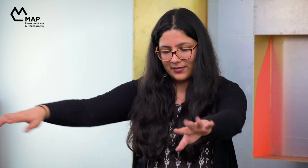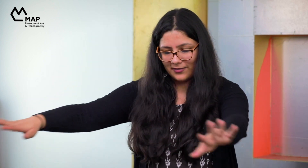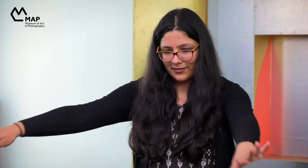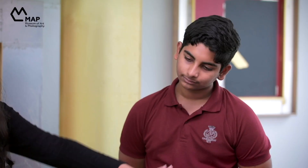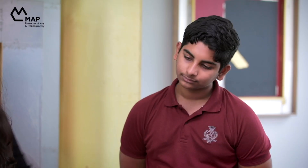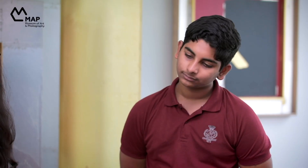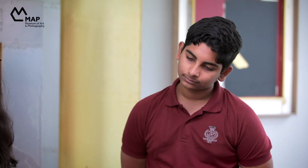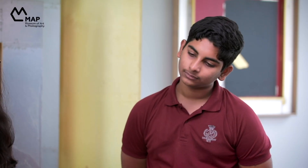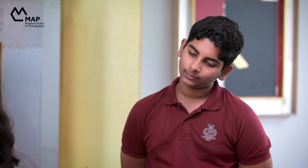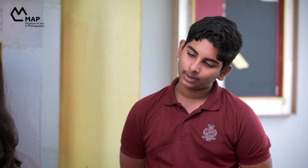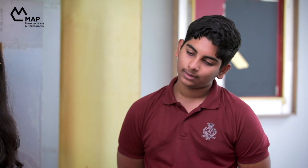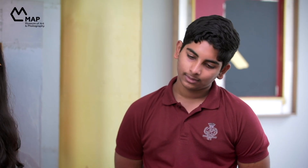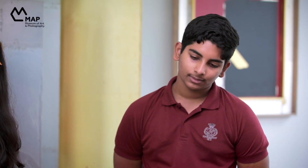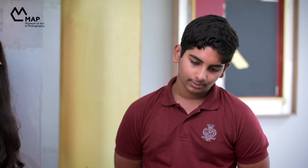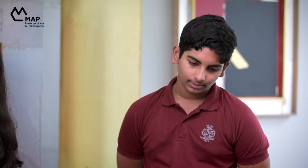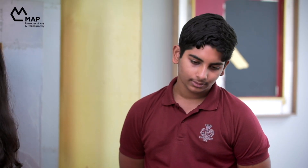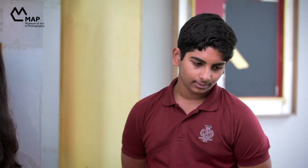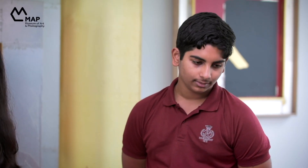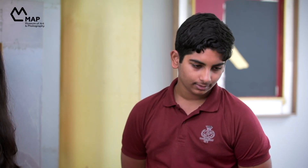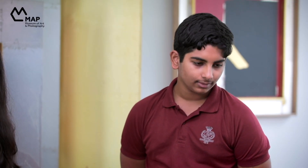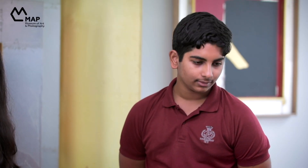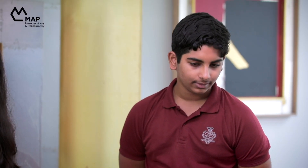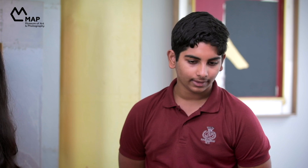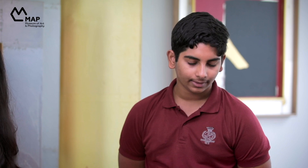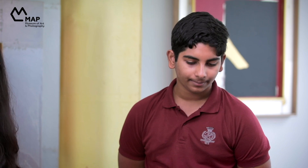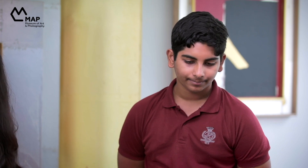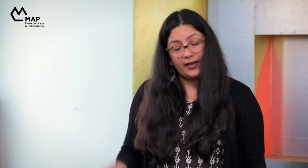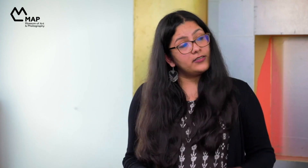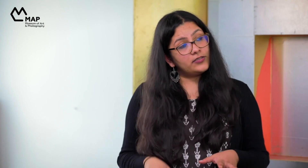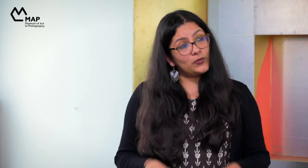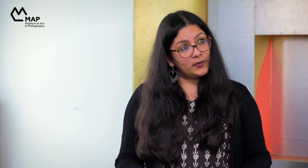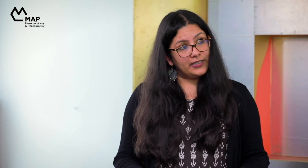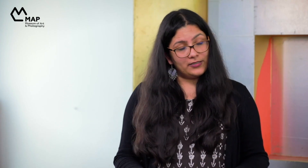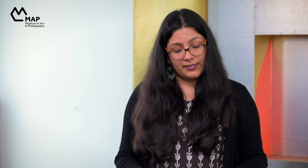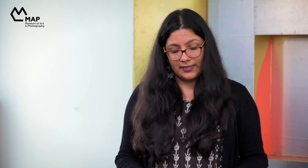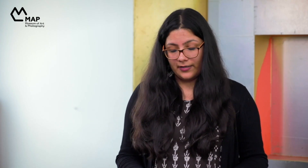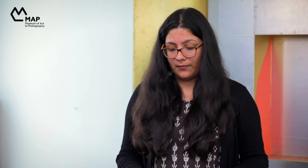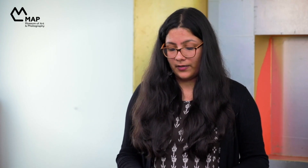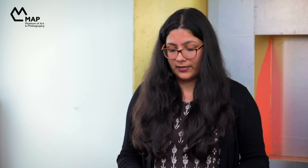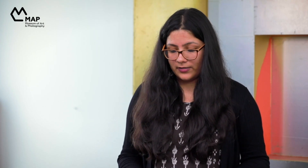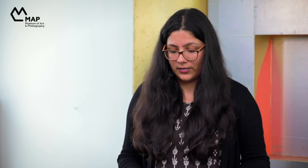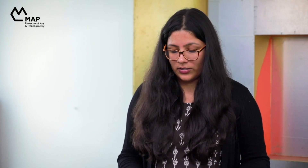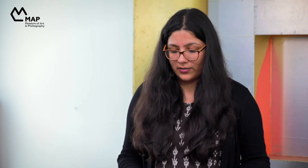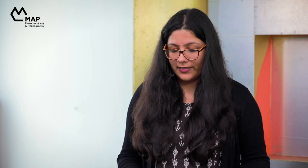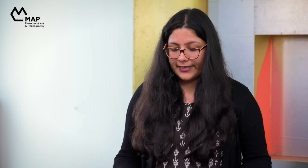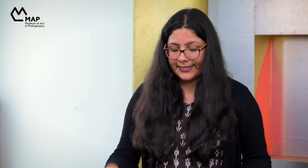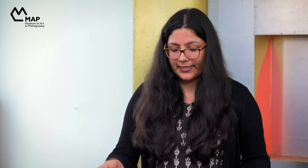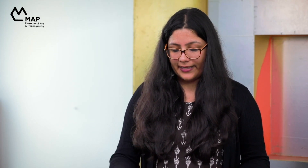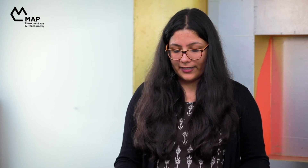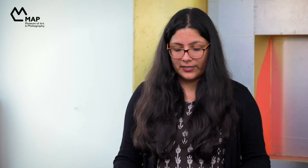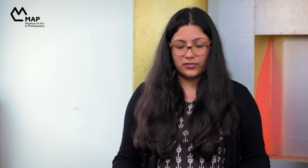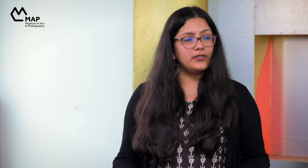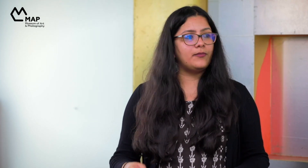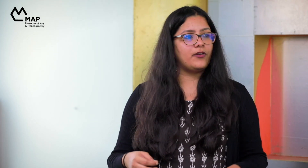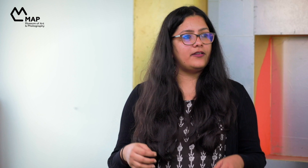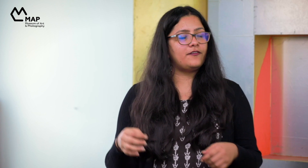make up this very big shawl that you see in front of you. Yeah. Another super interesting thing about this tradition is that